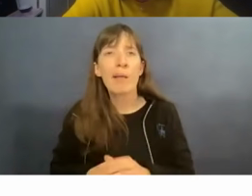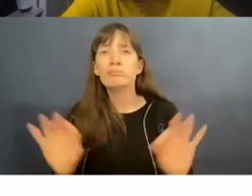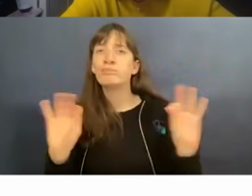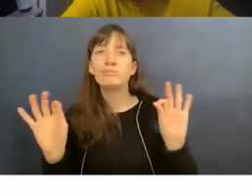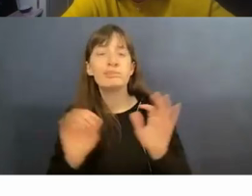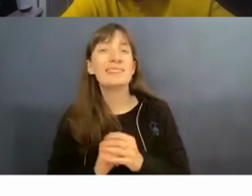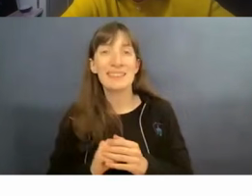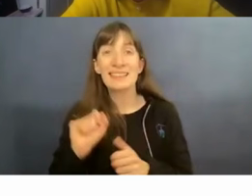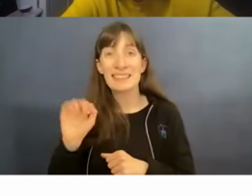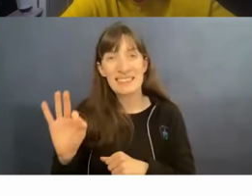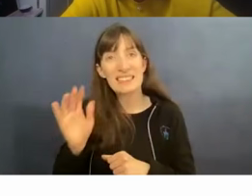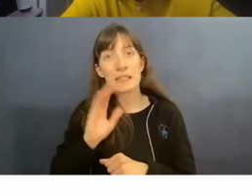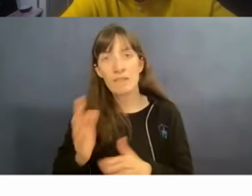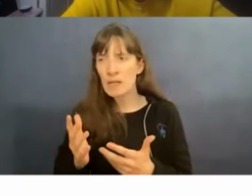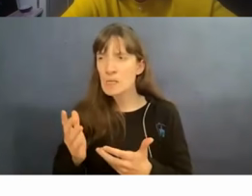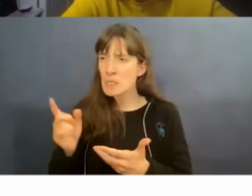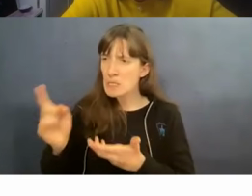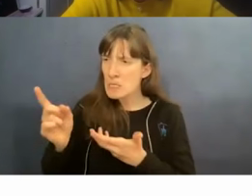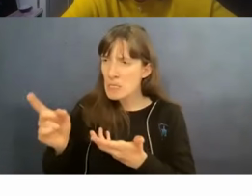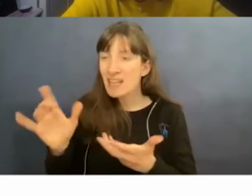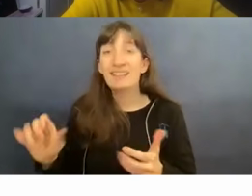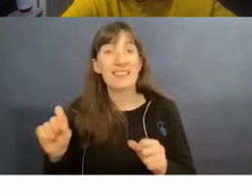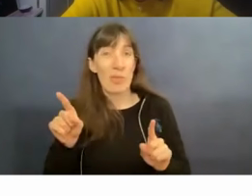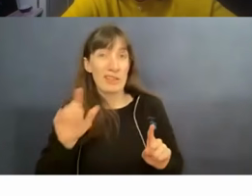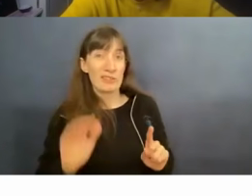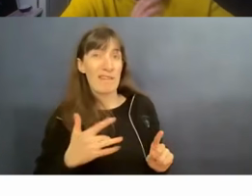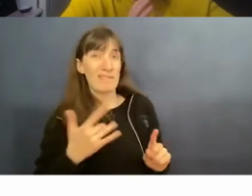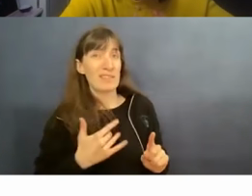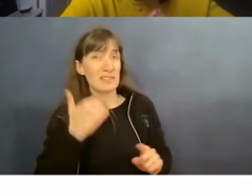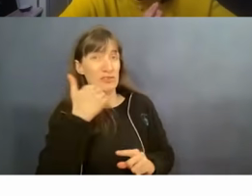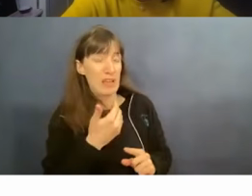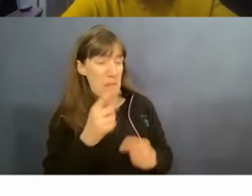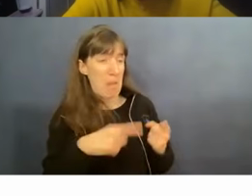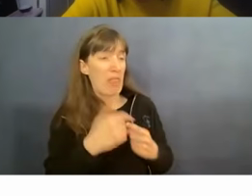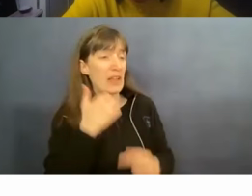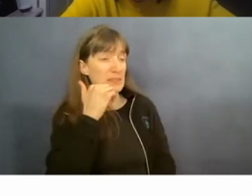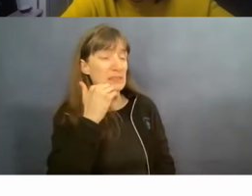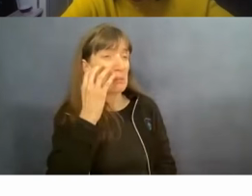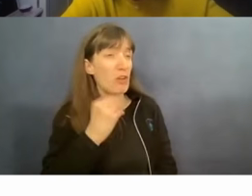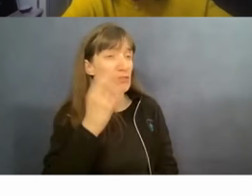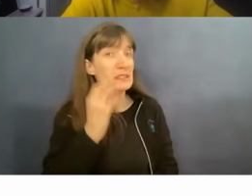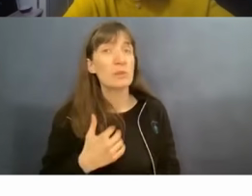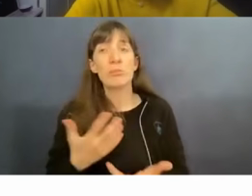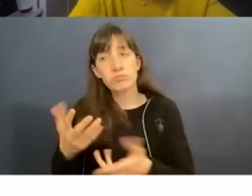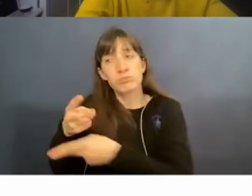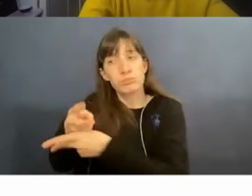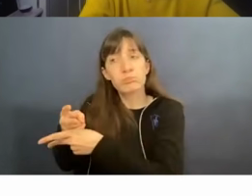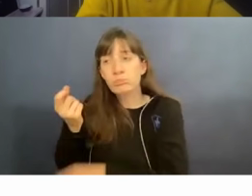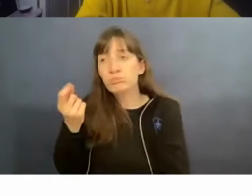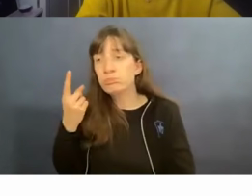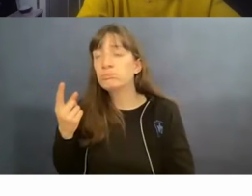even more shame about that experience as well too. So just kind of, taking care of them, making sure that